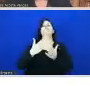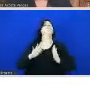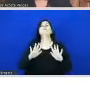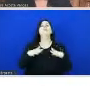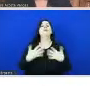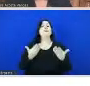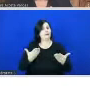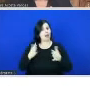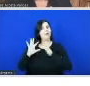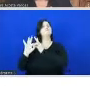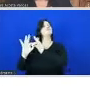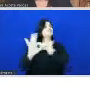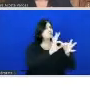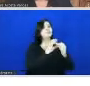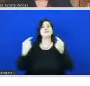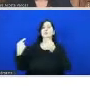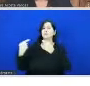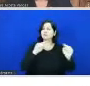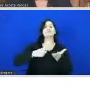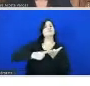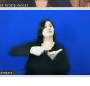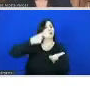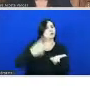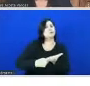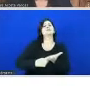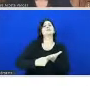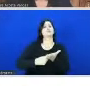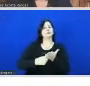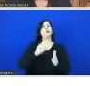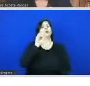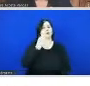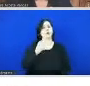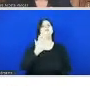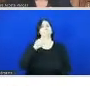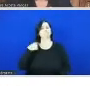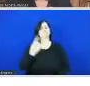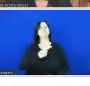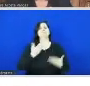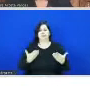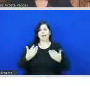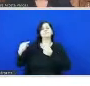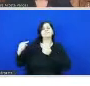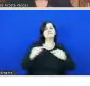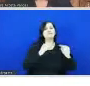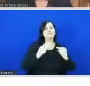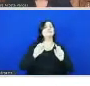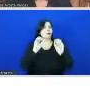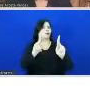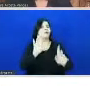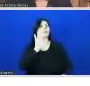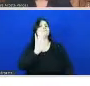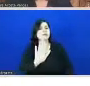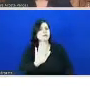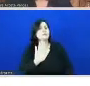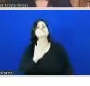coalitions and the Women, Peace, and Security Compact. And I'd like to give an illustrative recommendation for each one. I'll be very